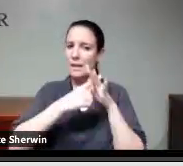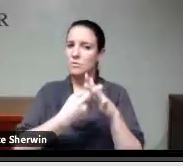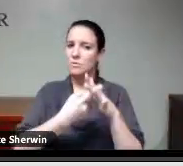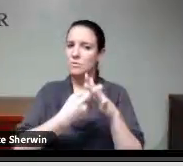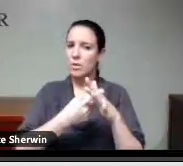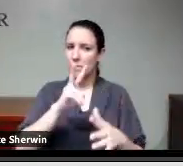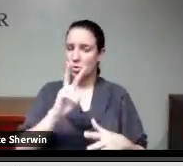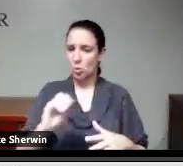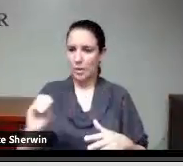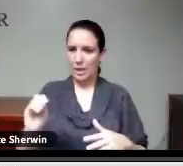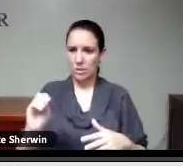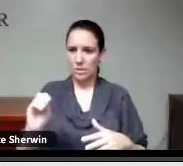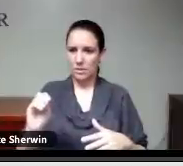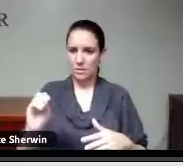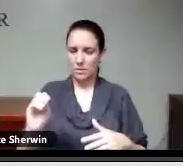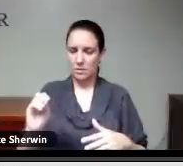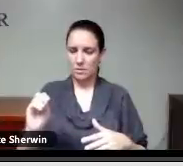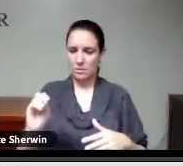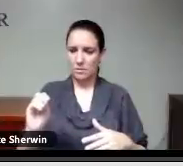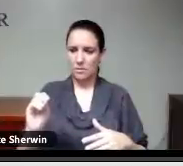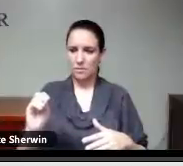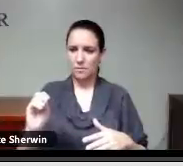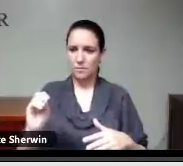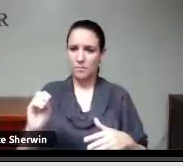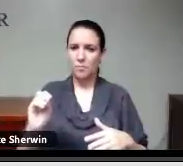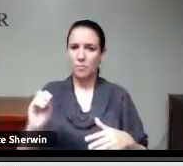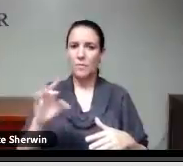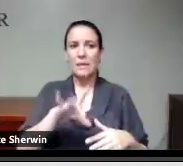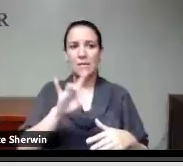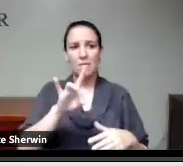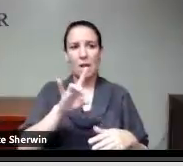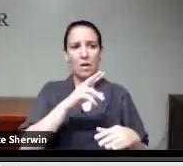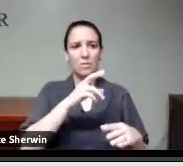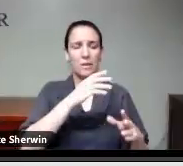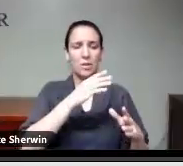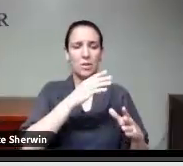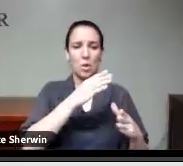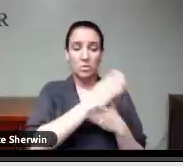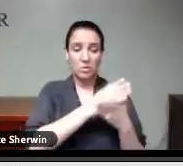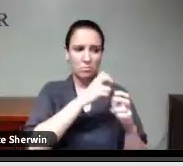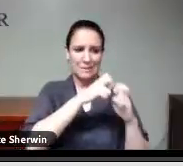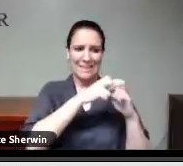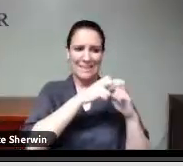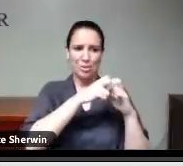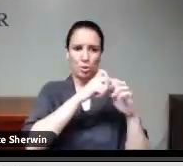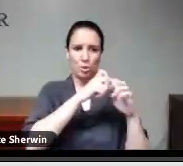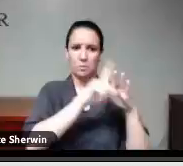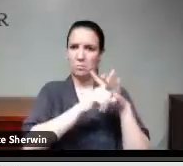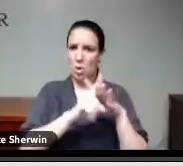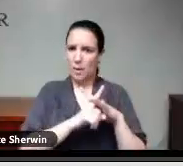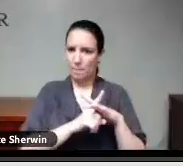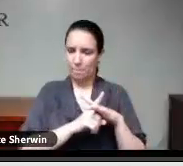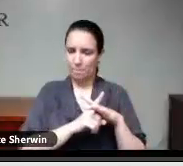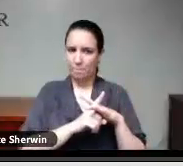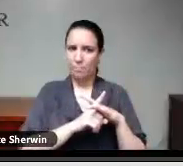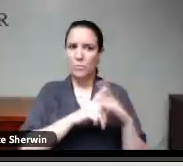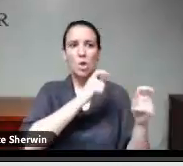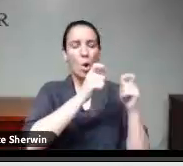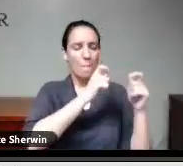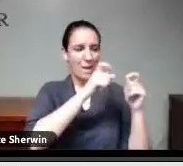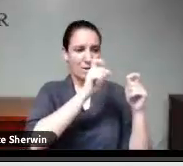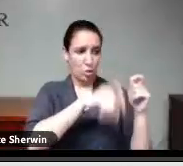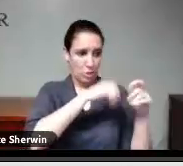What they found is that there were issues that surfaced, that people said that their managers needed